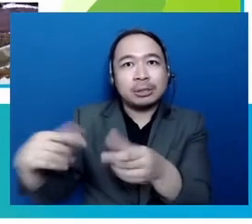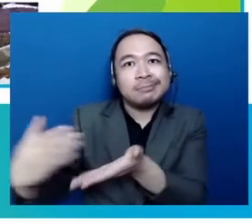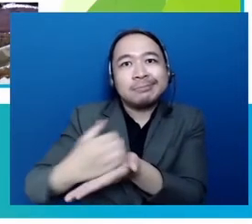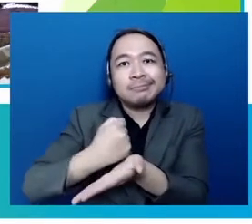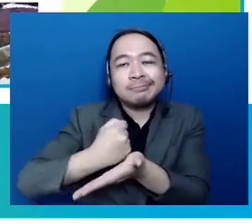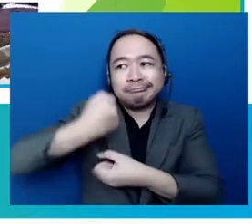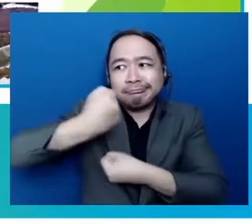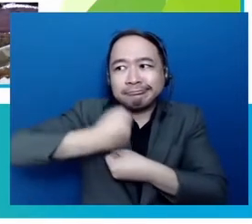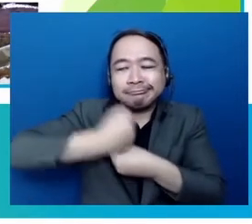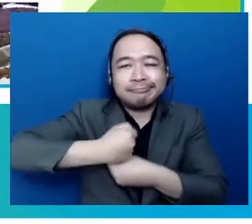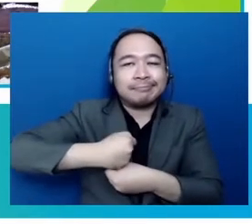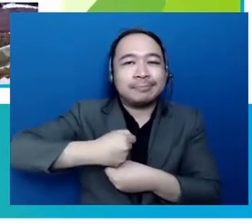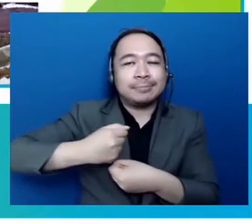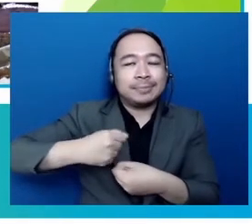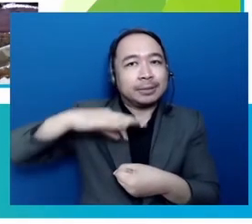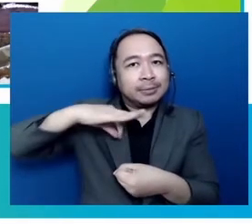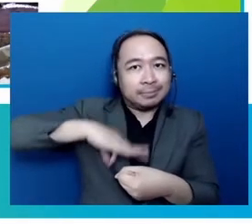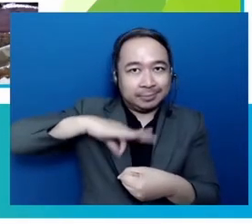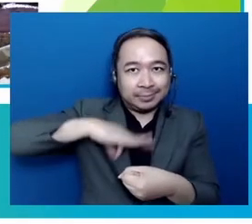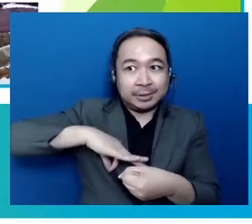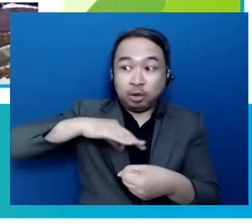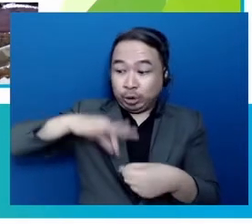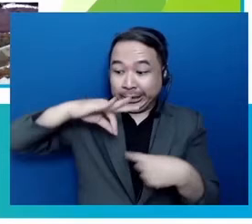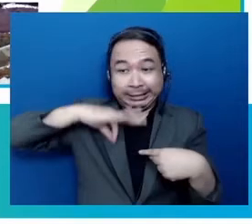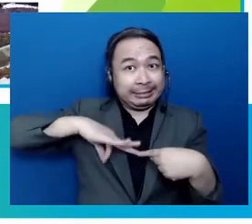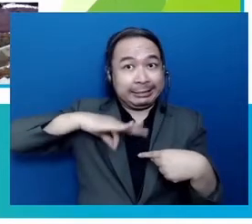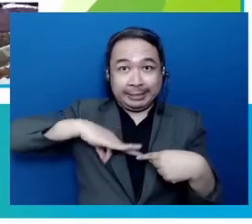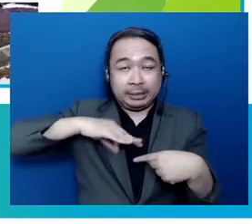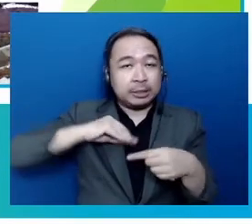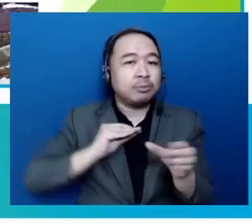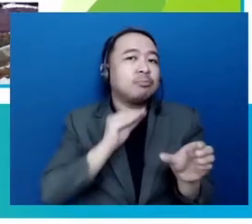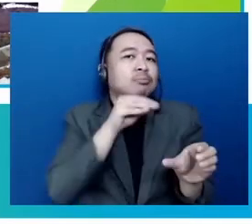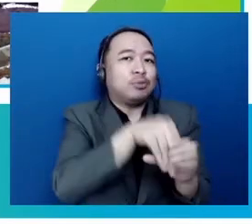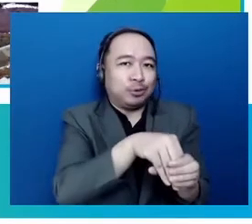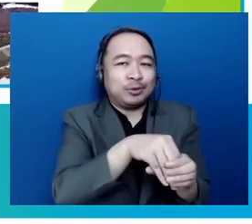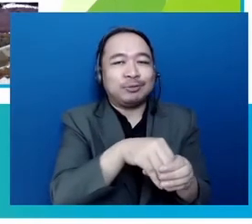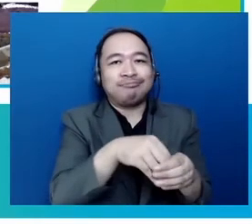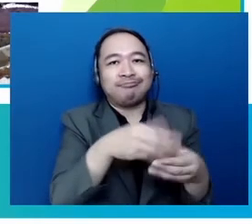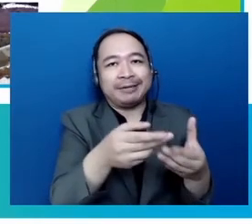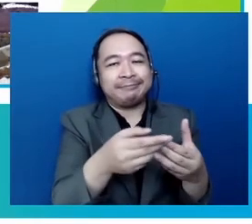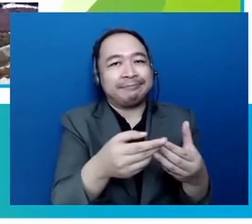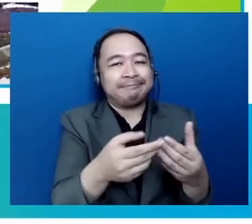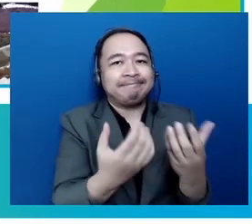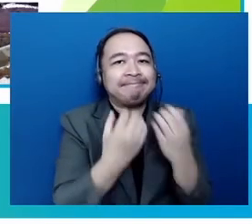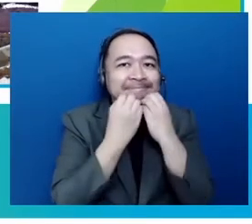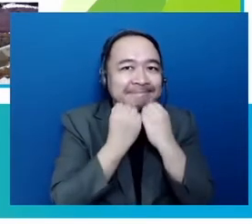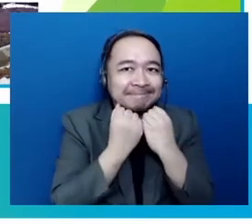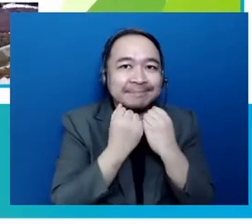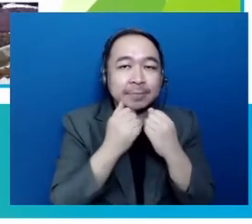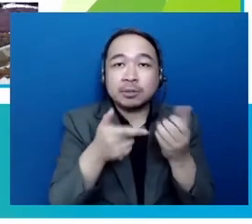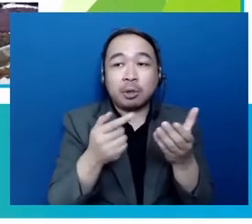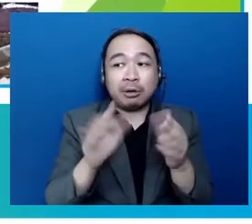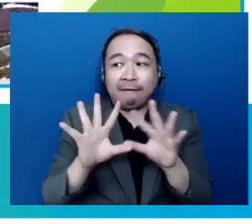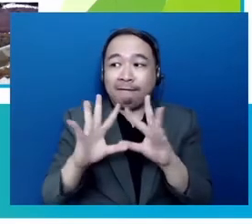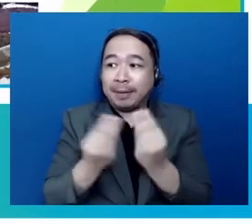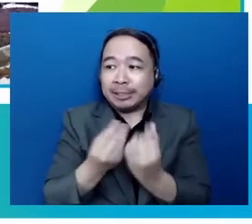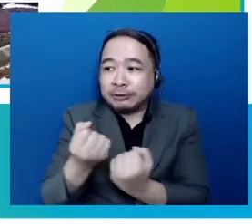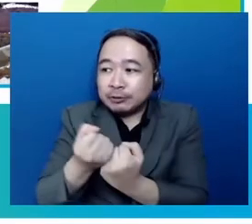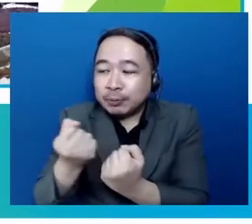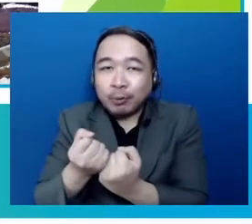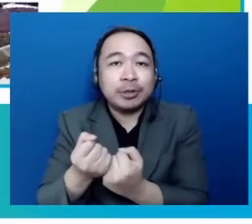put into savings club for school fees, other family necessities, and also for rainy